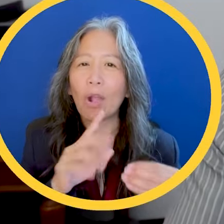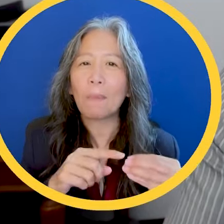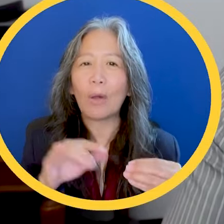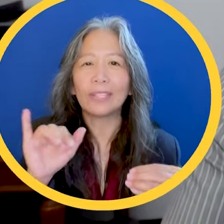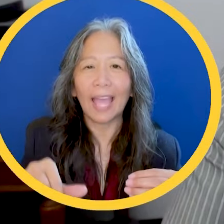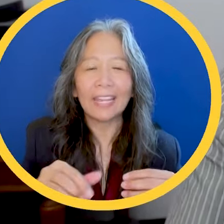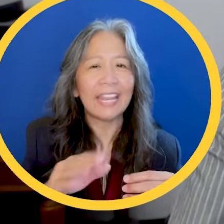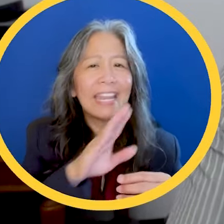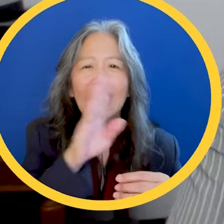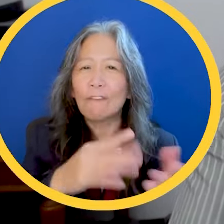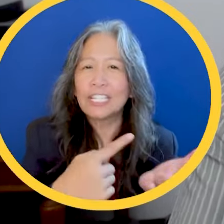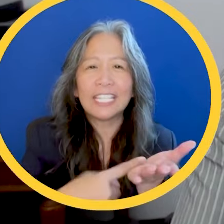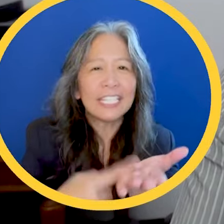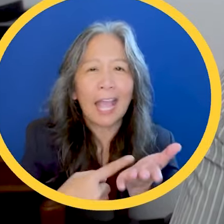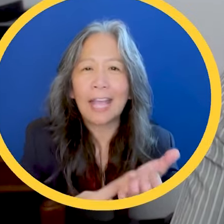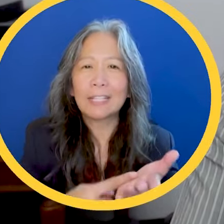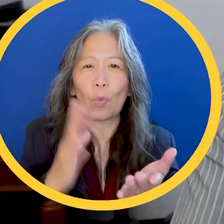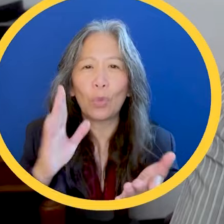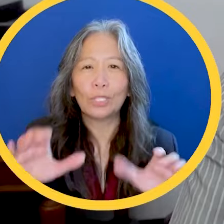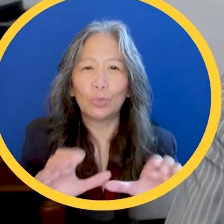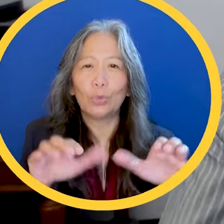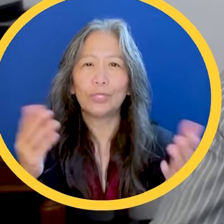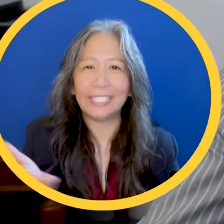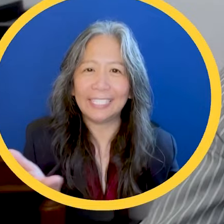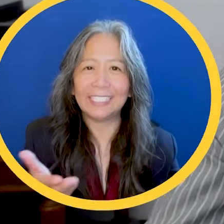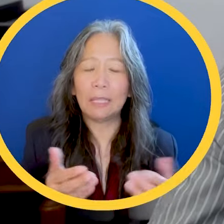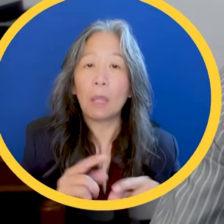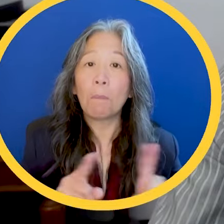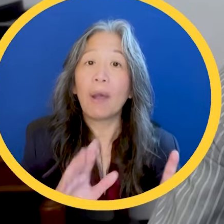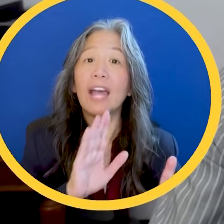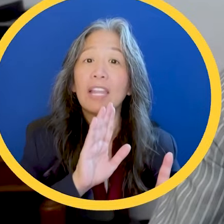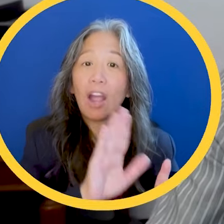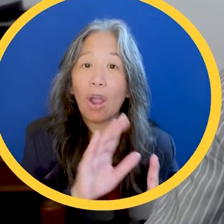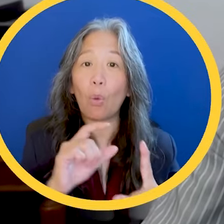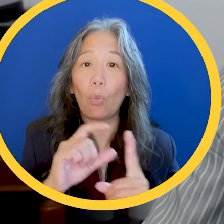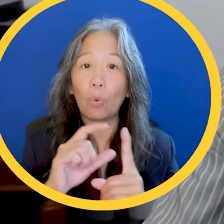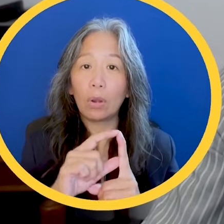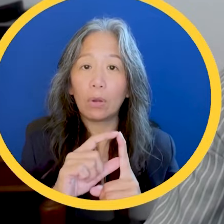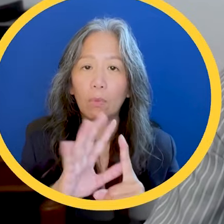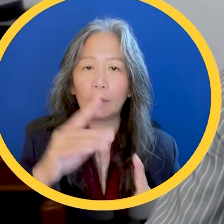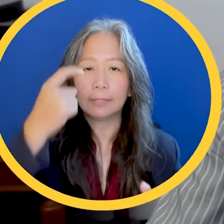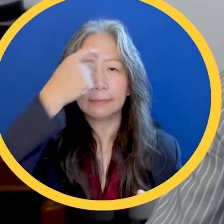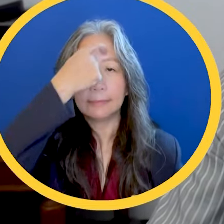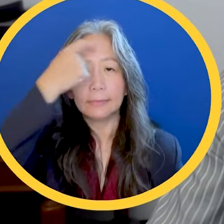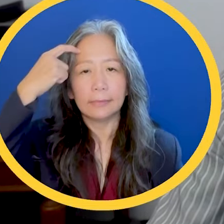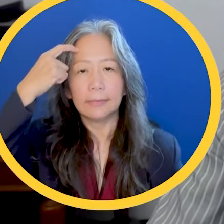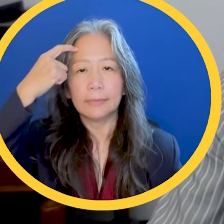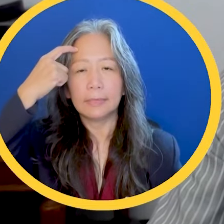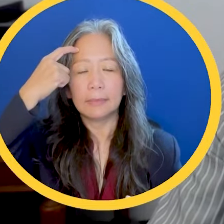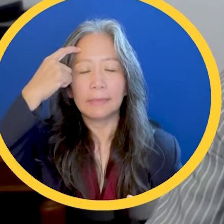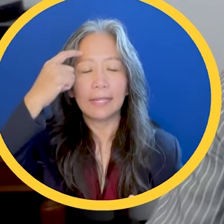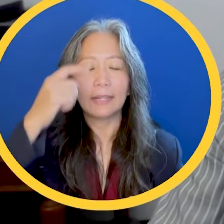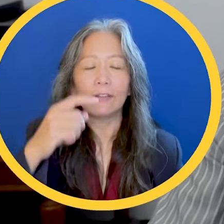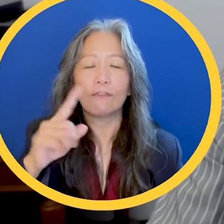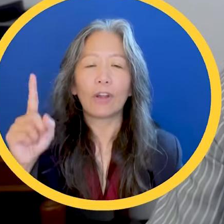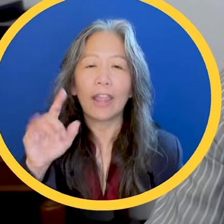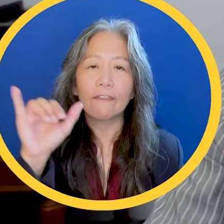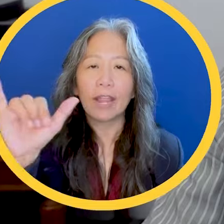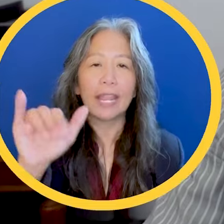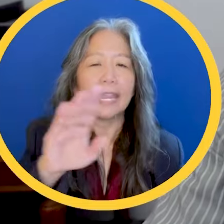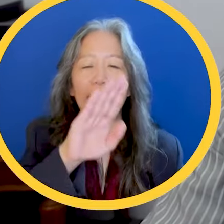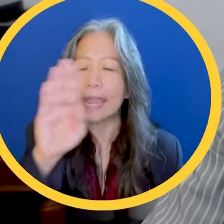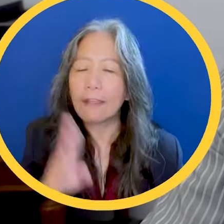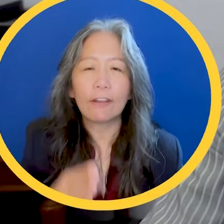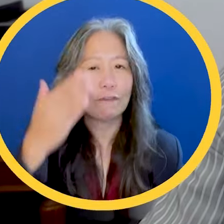to us about it. It was never discussed that we were going to do this, but her words will be etched in my mind forever. I will never